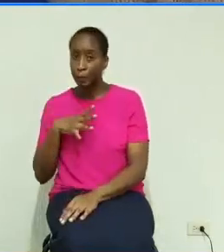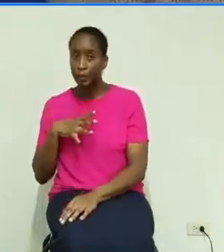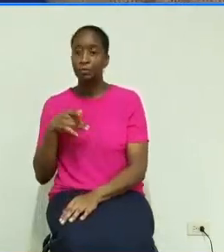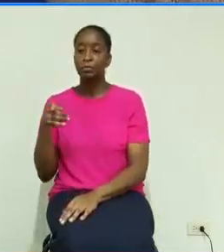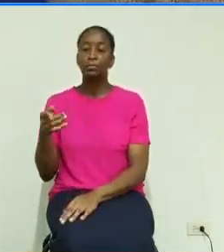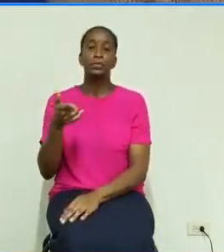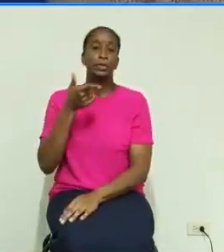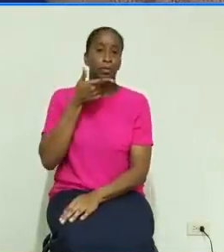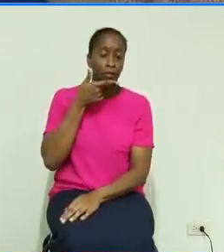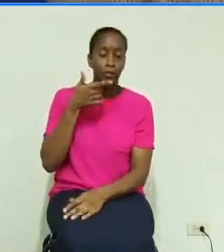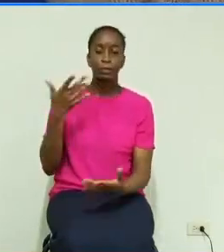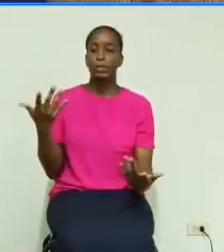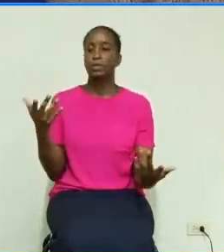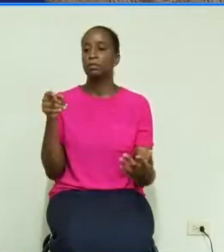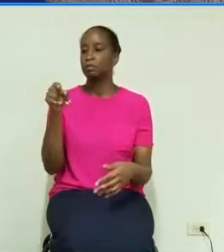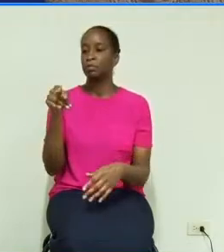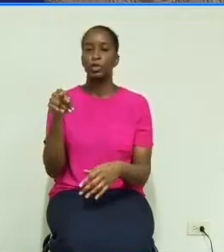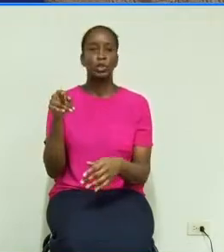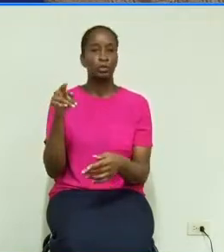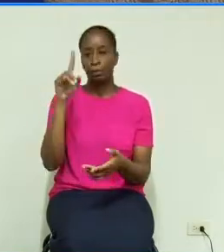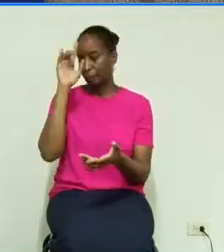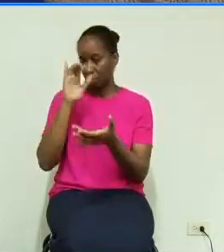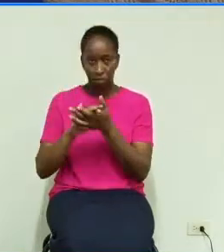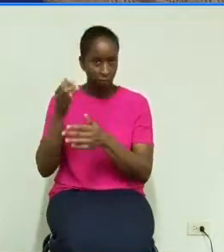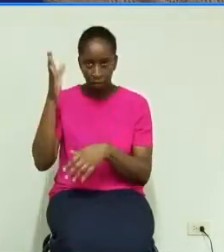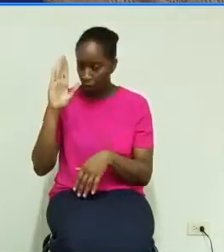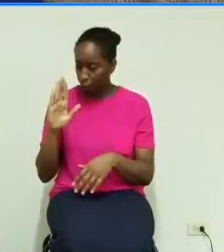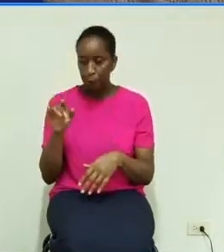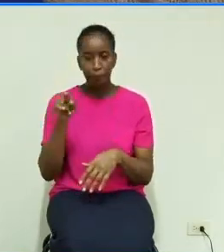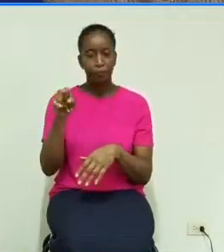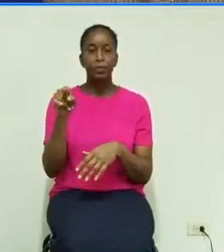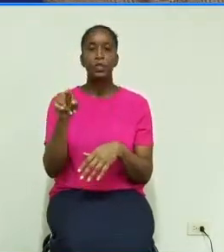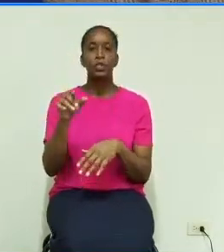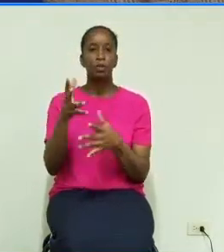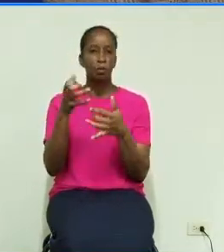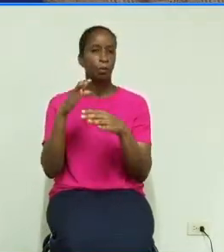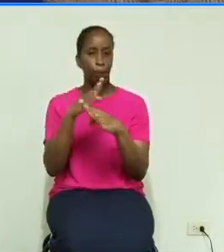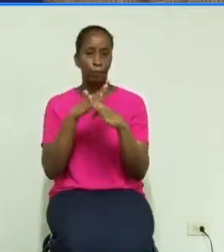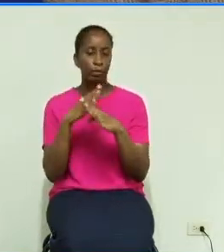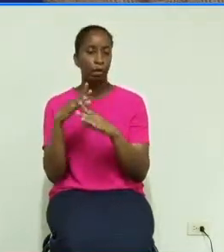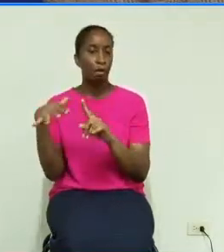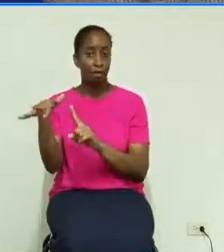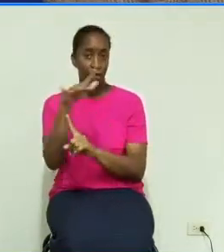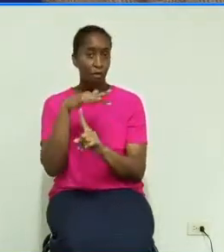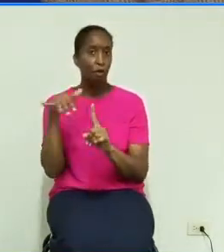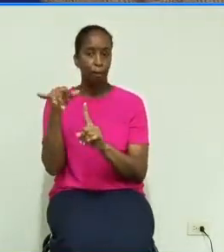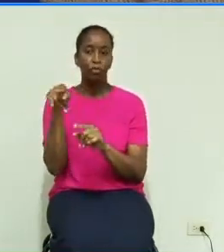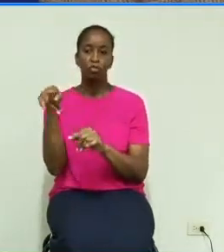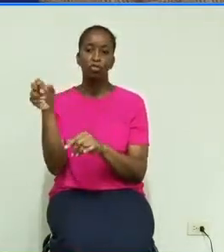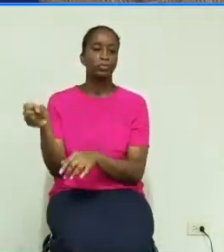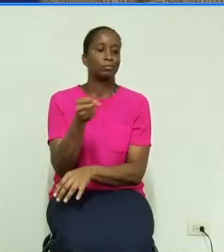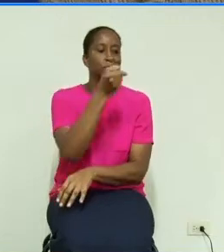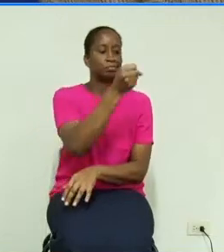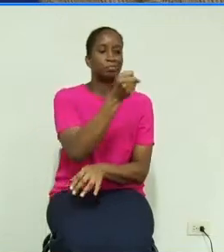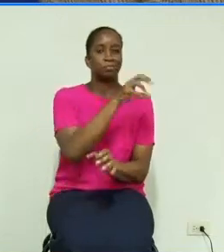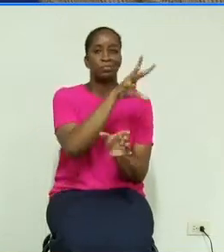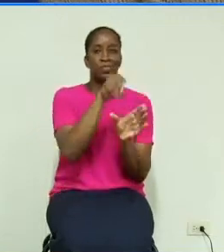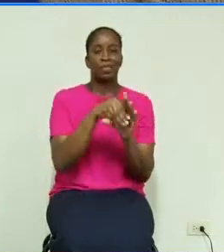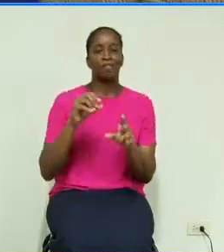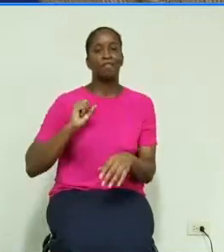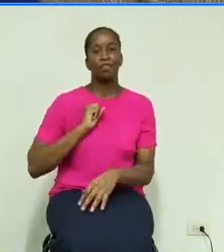remember, however the second chamber is constituted, and I haven't heard any member of the panel